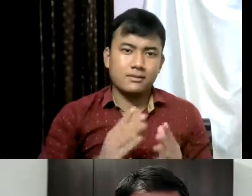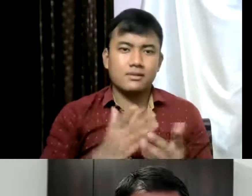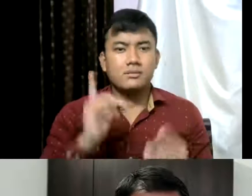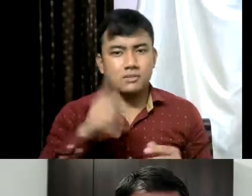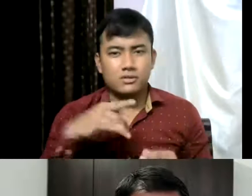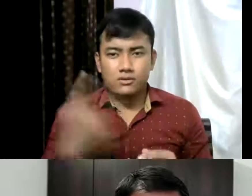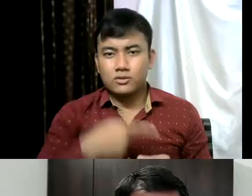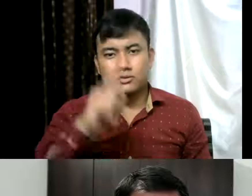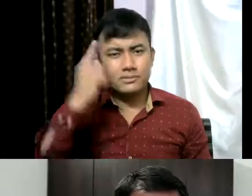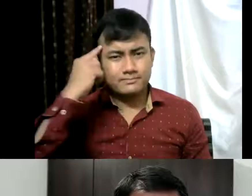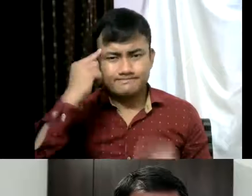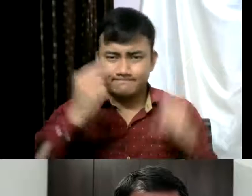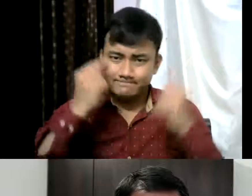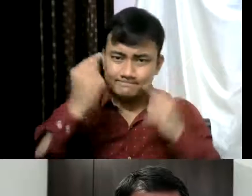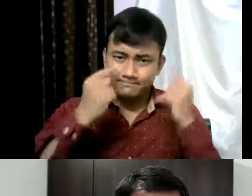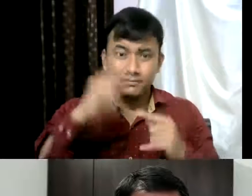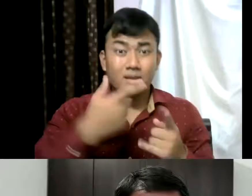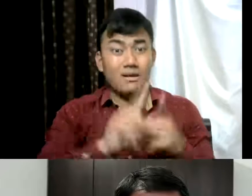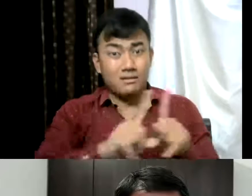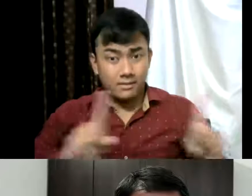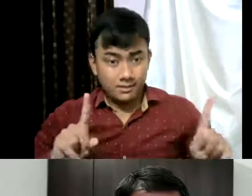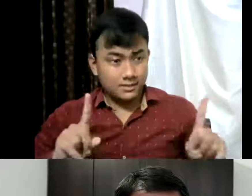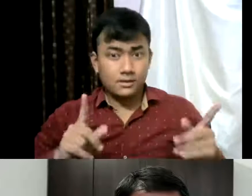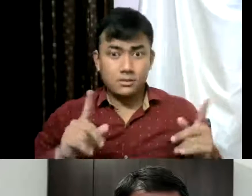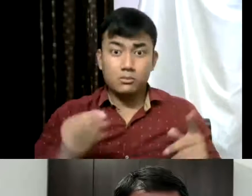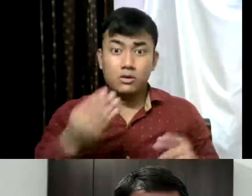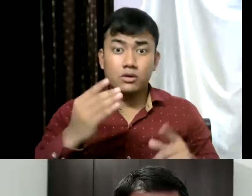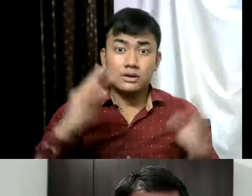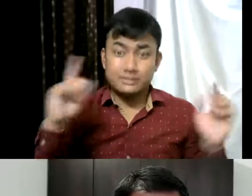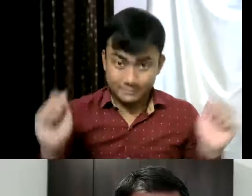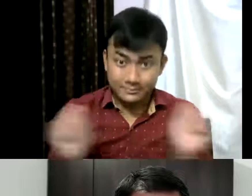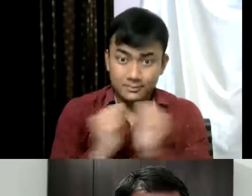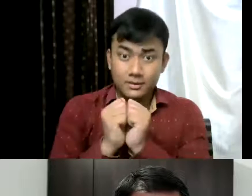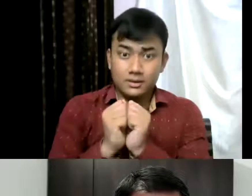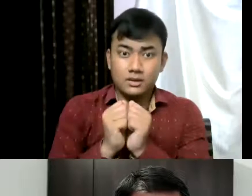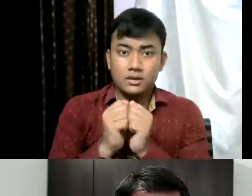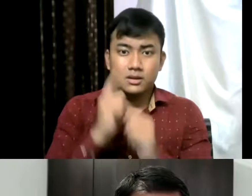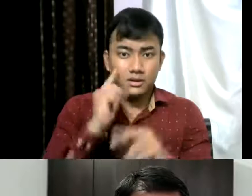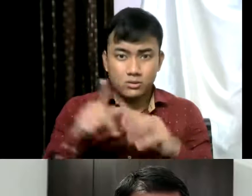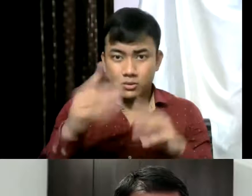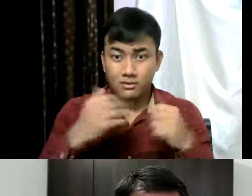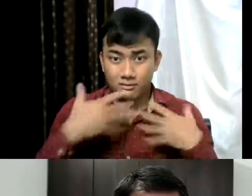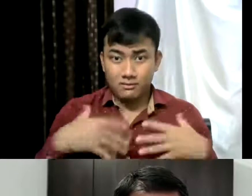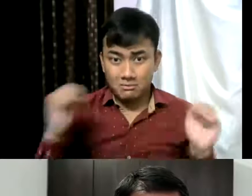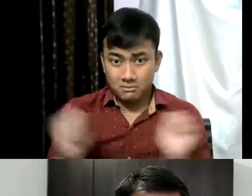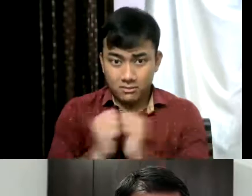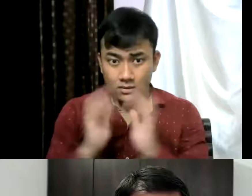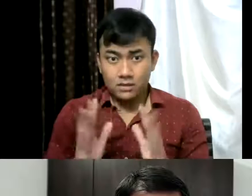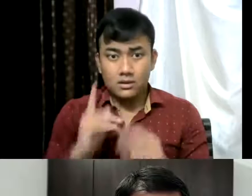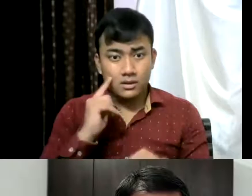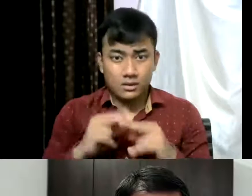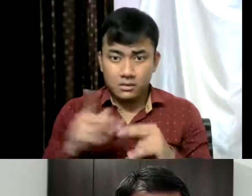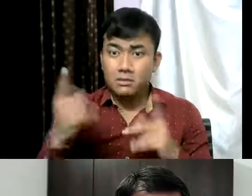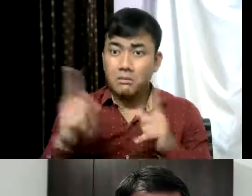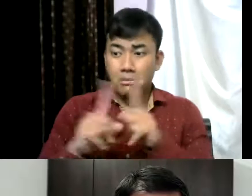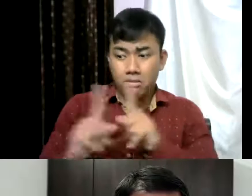think about when you talk about social distance and physical intimacy, because your physical intimacy, even though when it was not social distancing